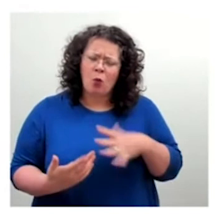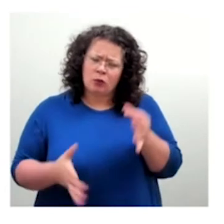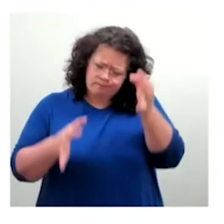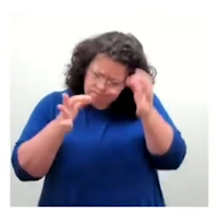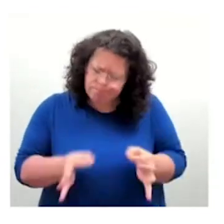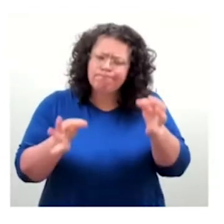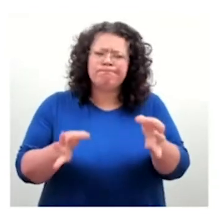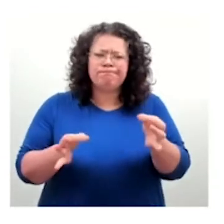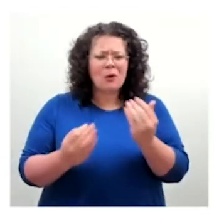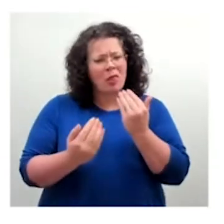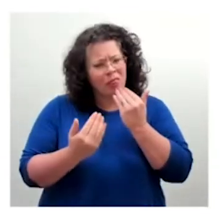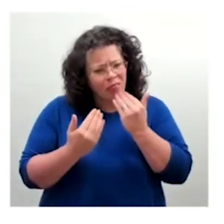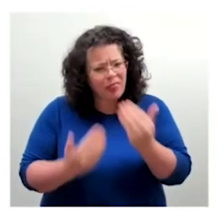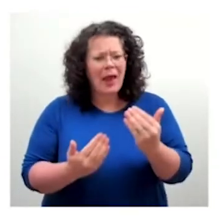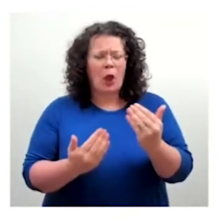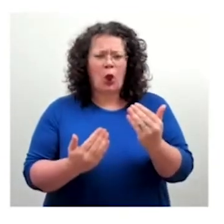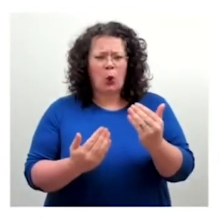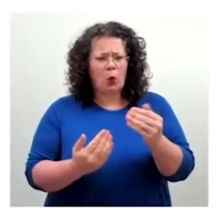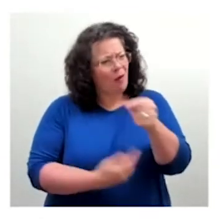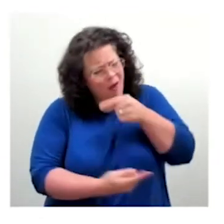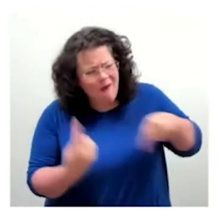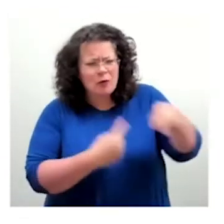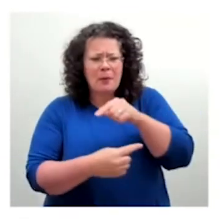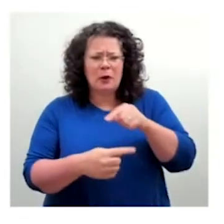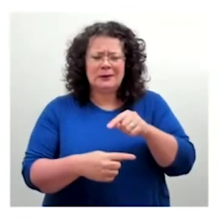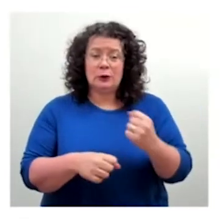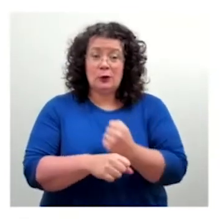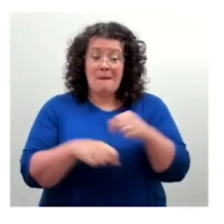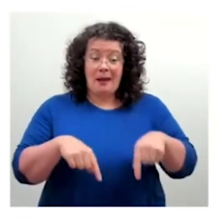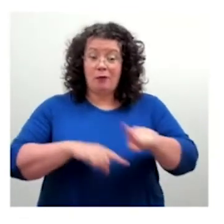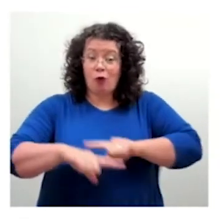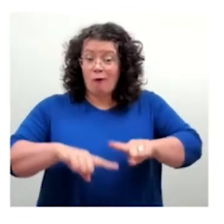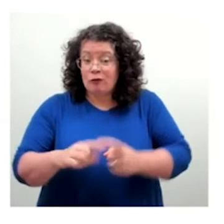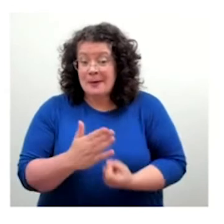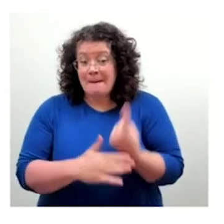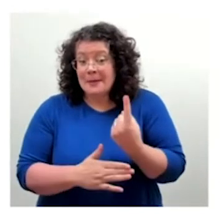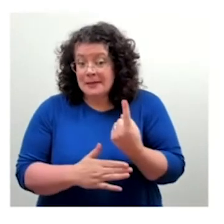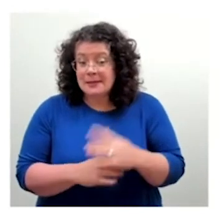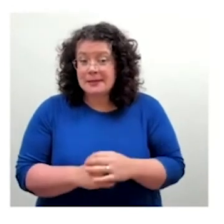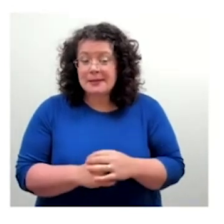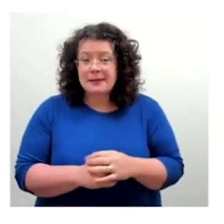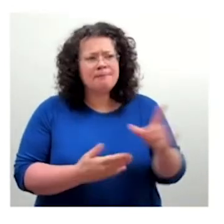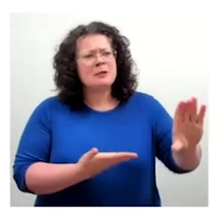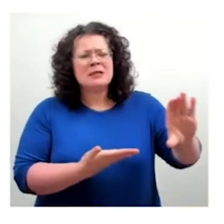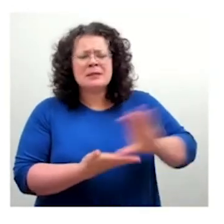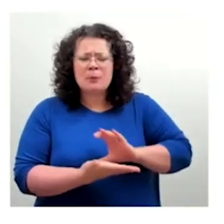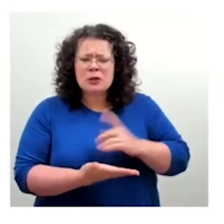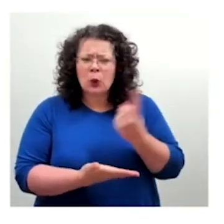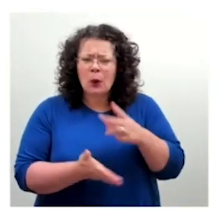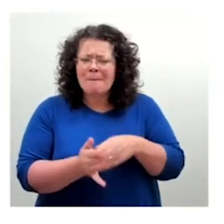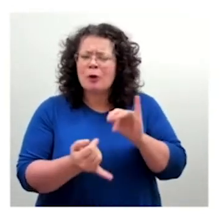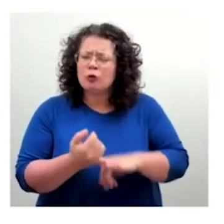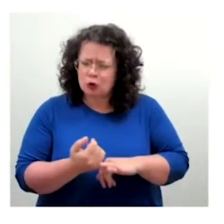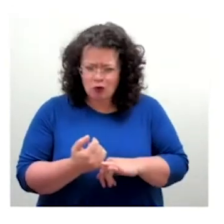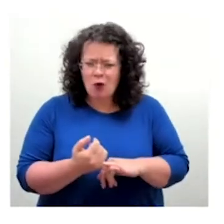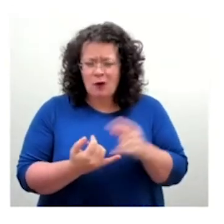Microsoft is the gold sponsor. Huge thank you for all the work that you've worked on. And I'm hoping Hector's going to join me because he's been